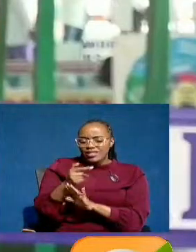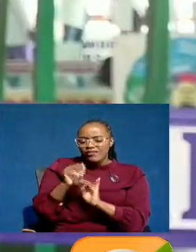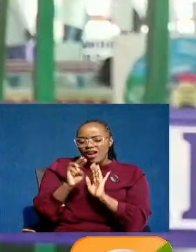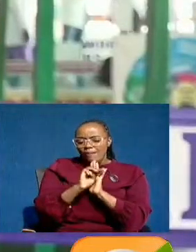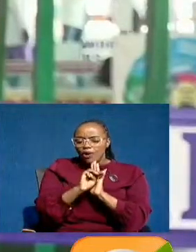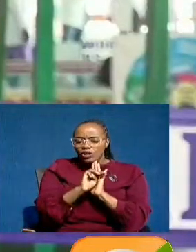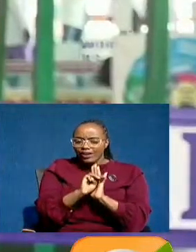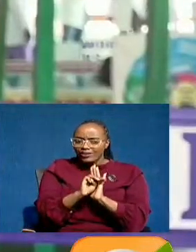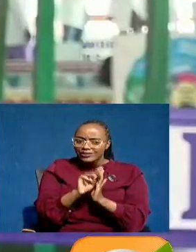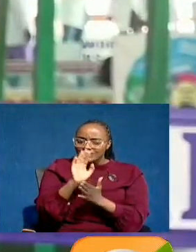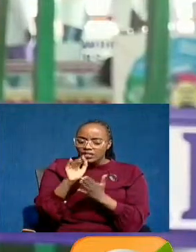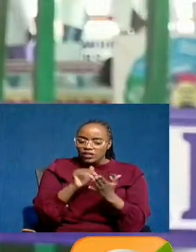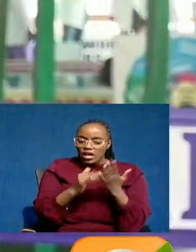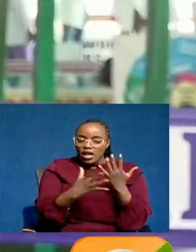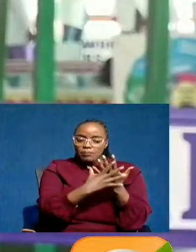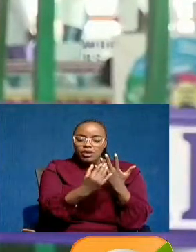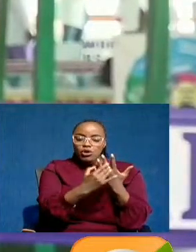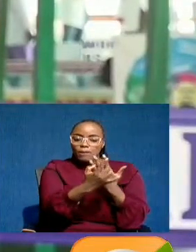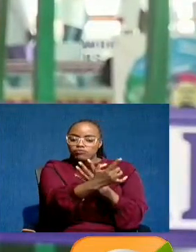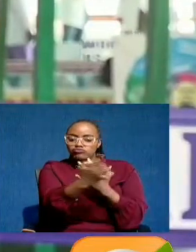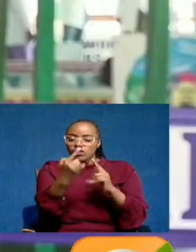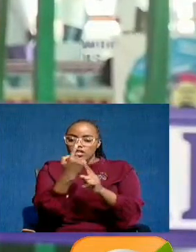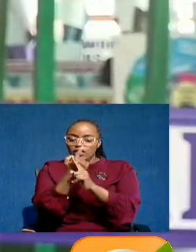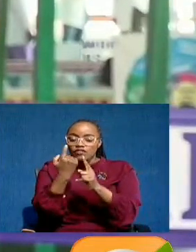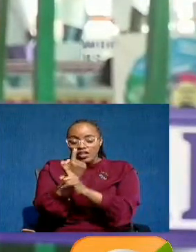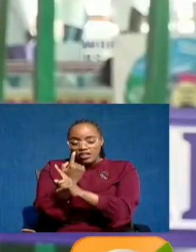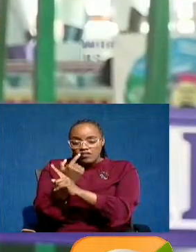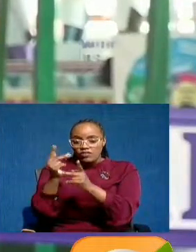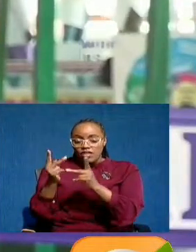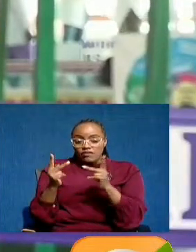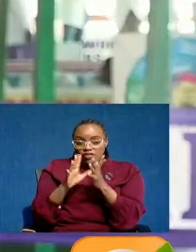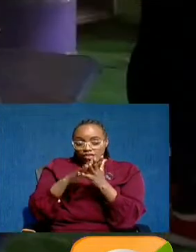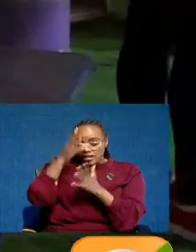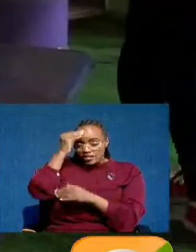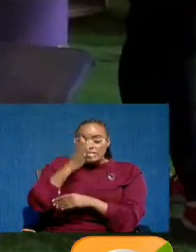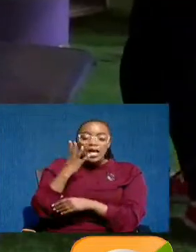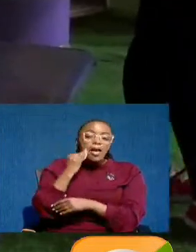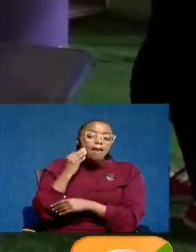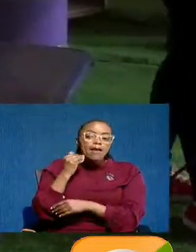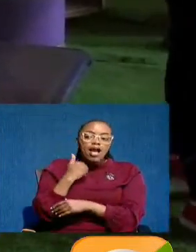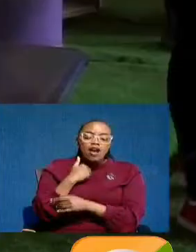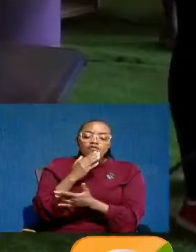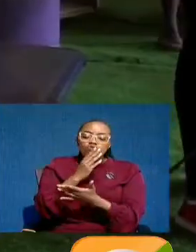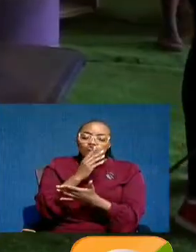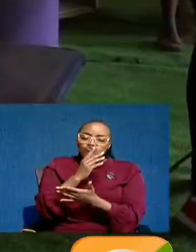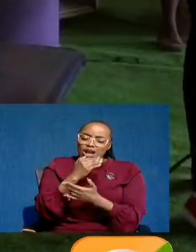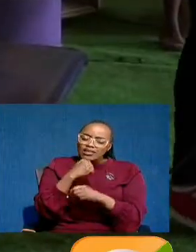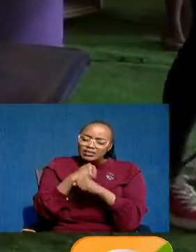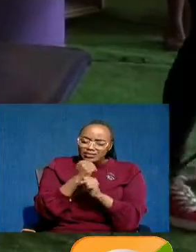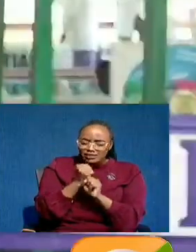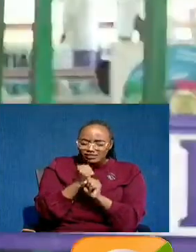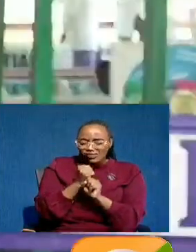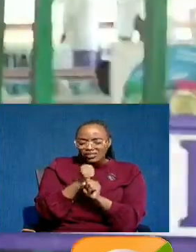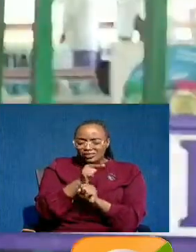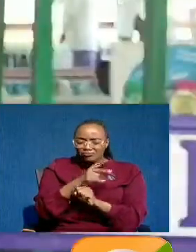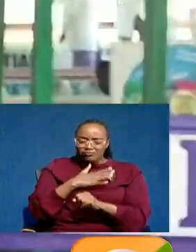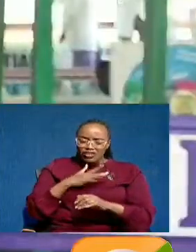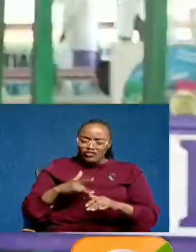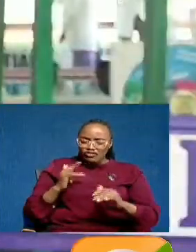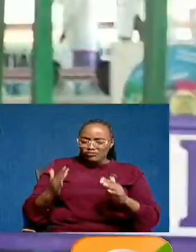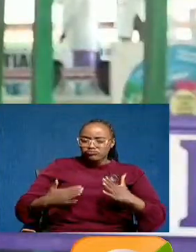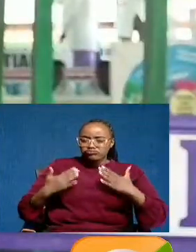that can be replicated in our region so that learners can get first-hand experience. What has impressed me most is that they are